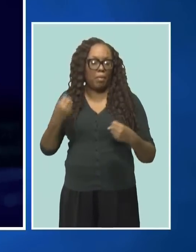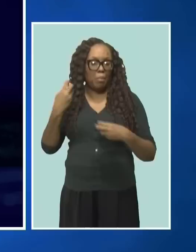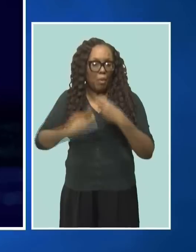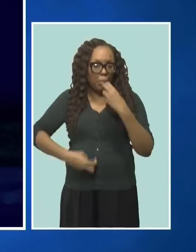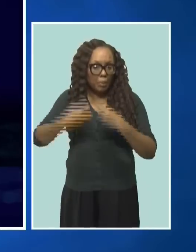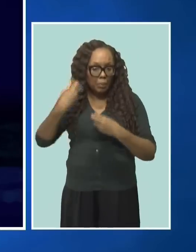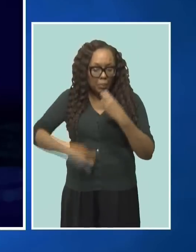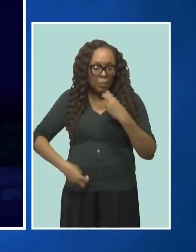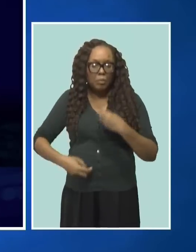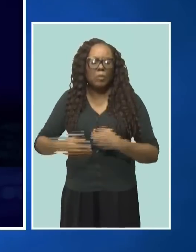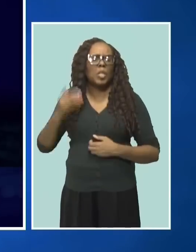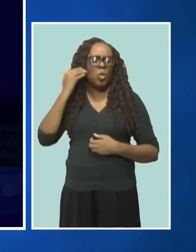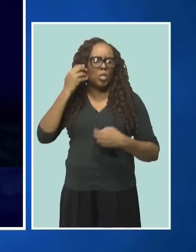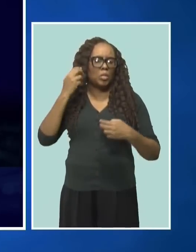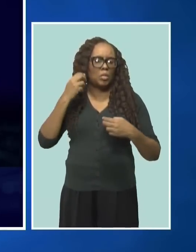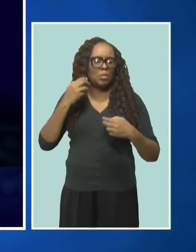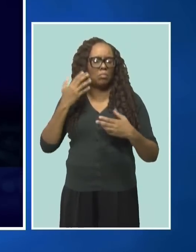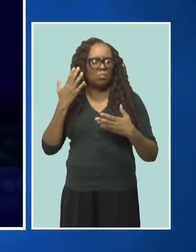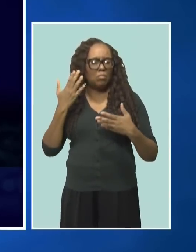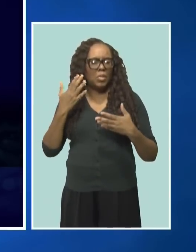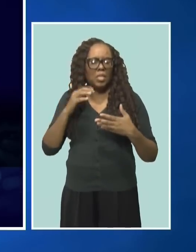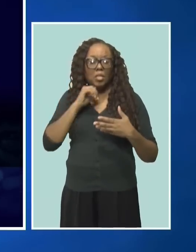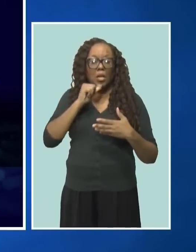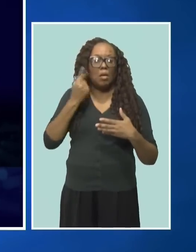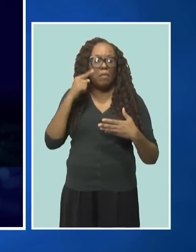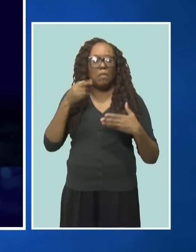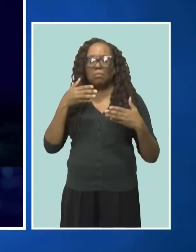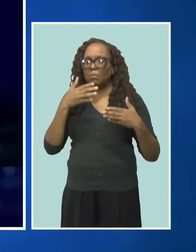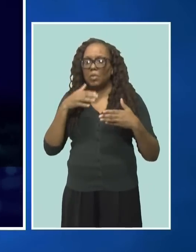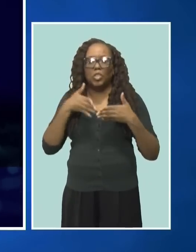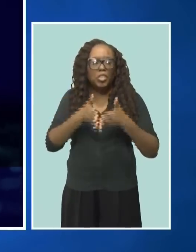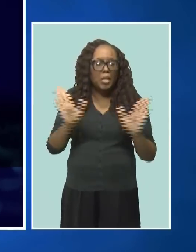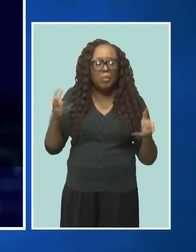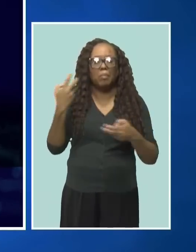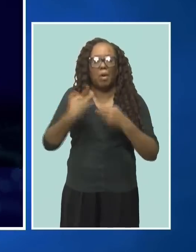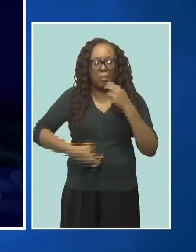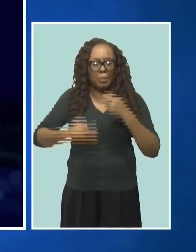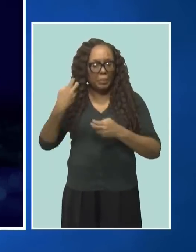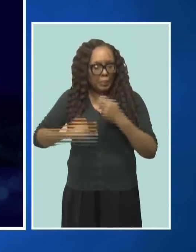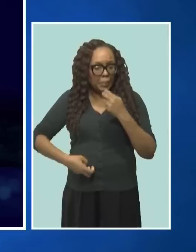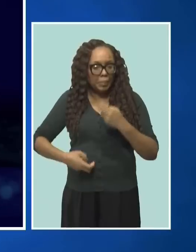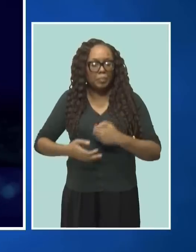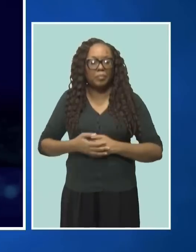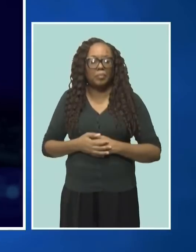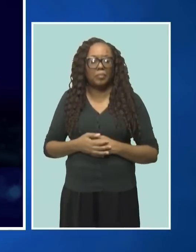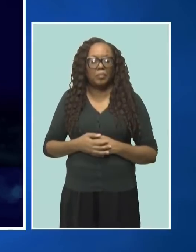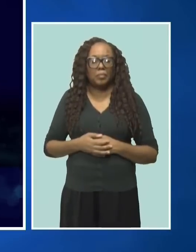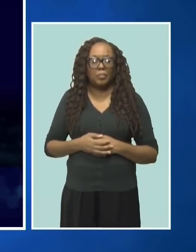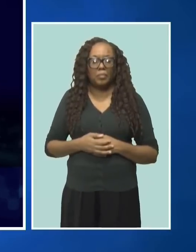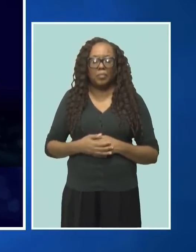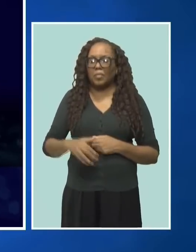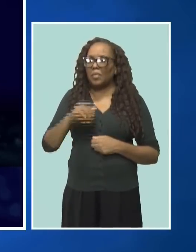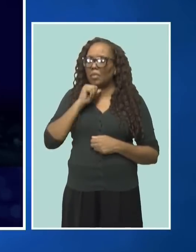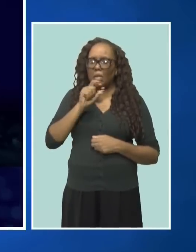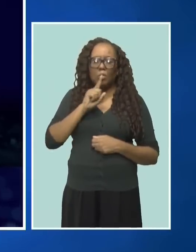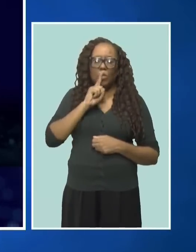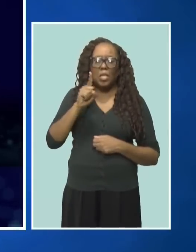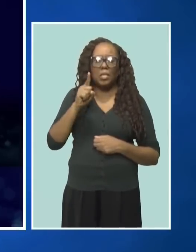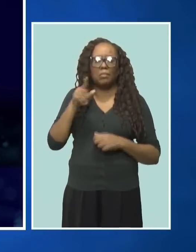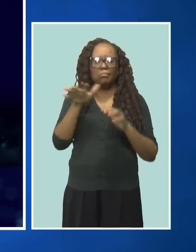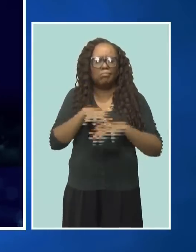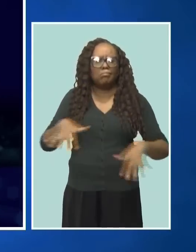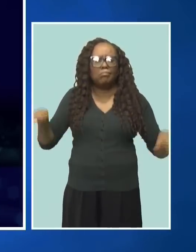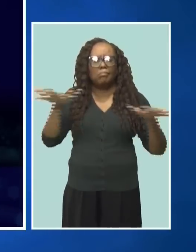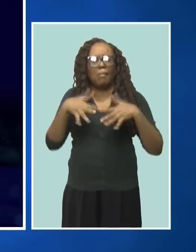So that's the Ministry of Health position, that there isn't a public health issue that we're aware